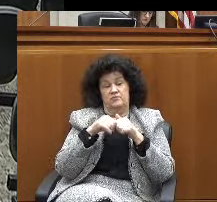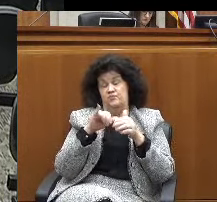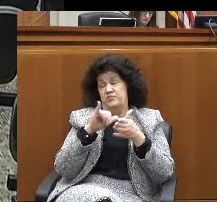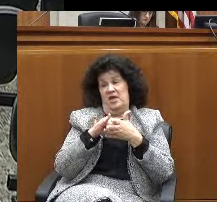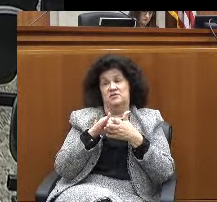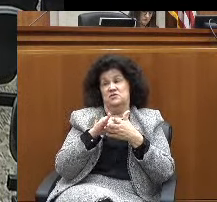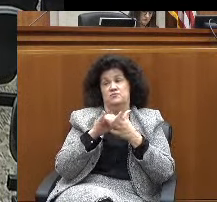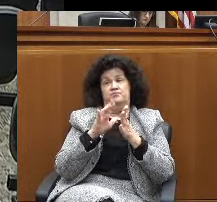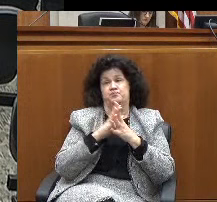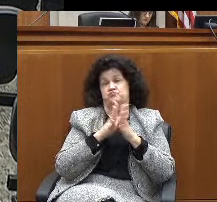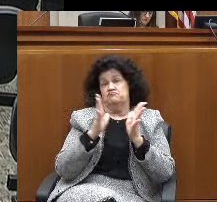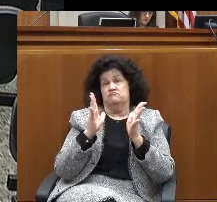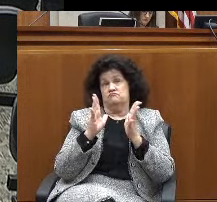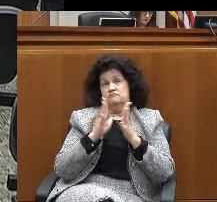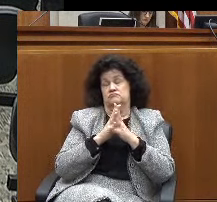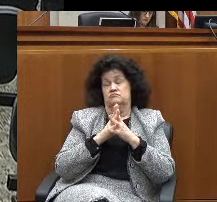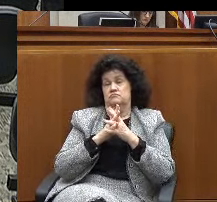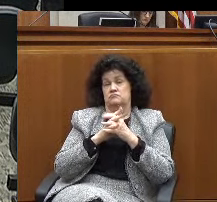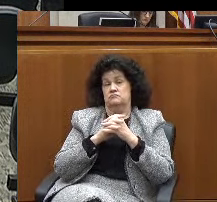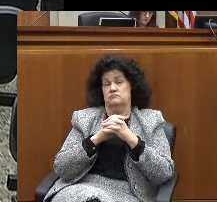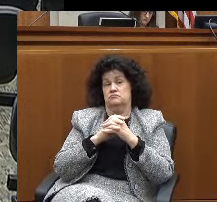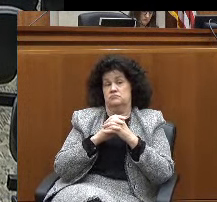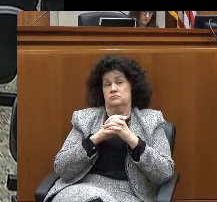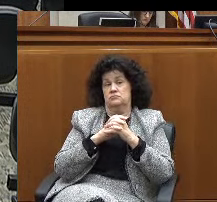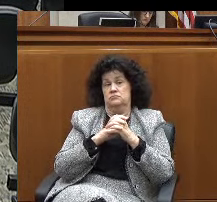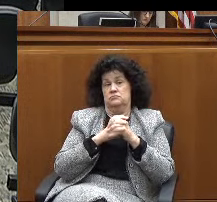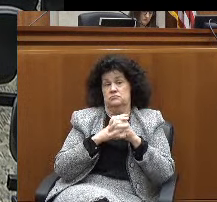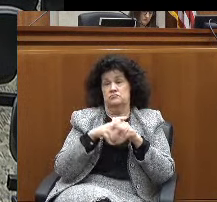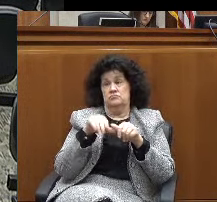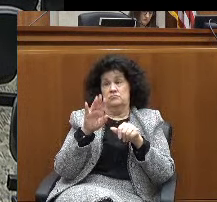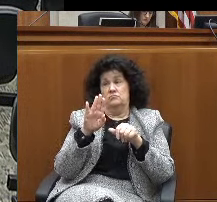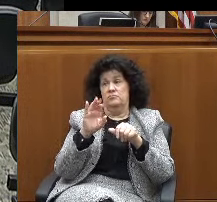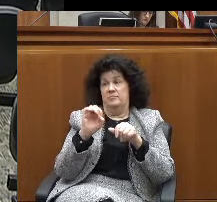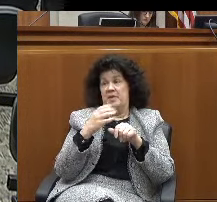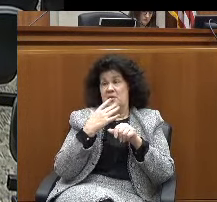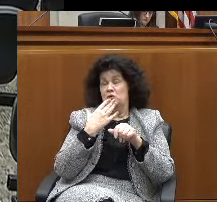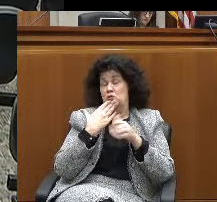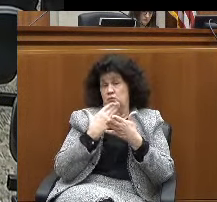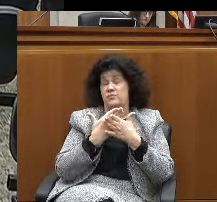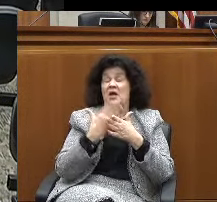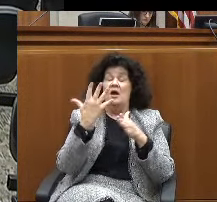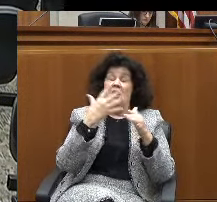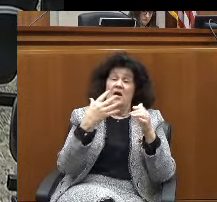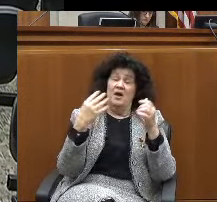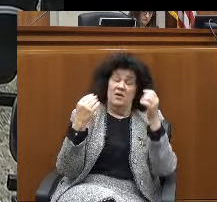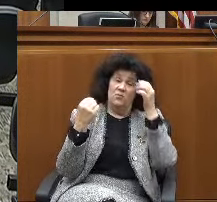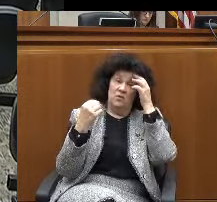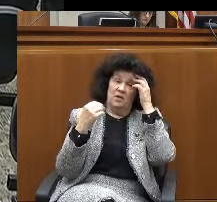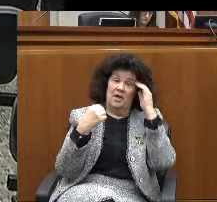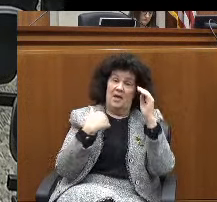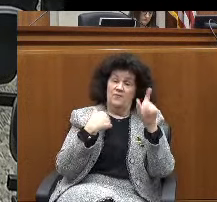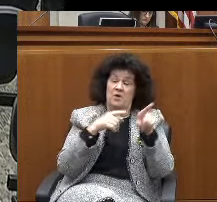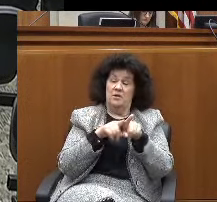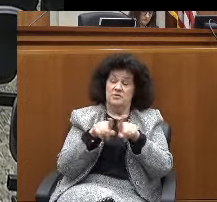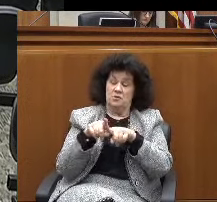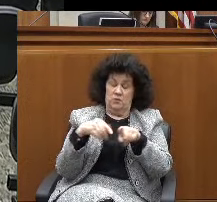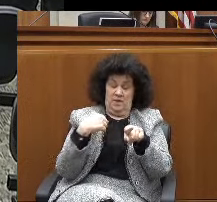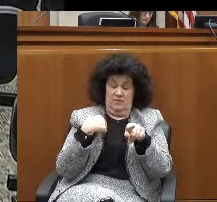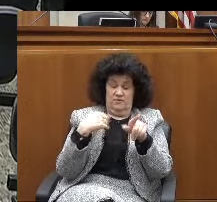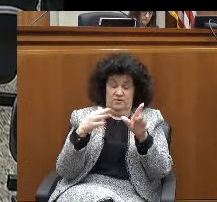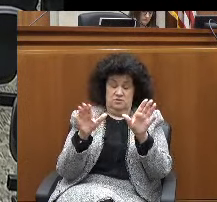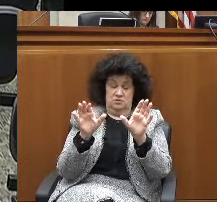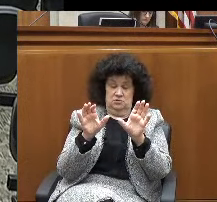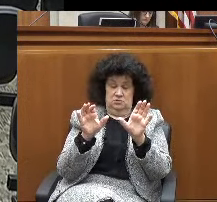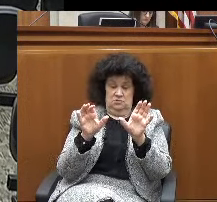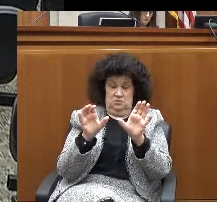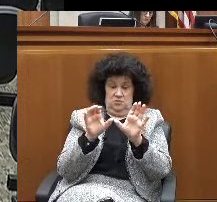That's totally, I would think would be favorable. And then there's also the